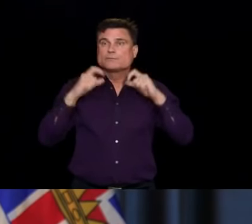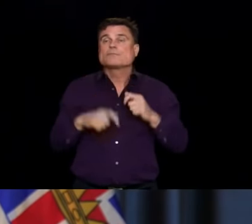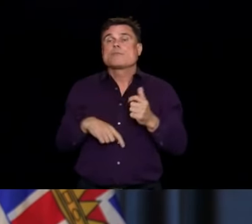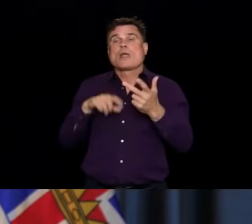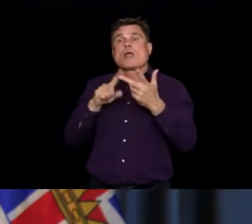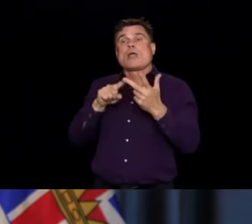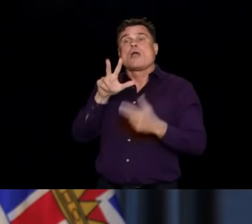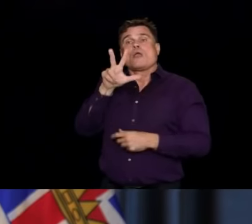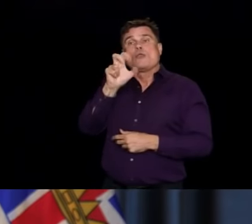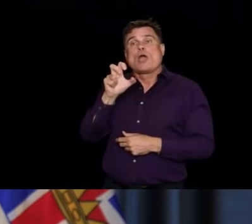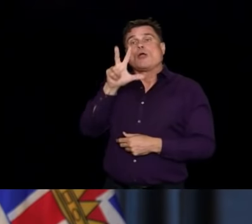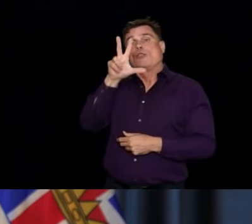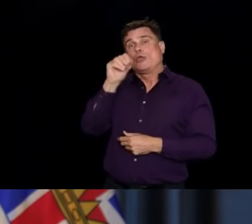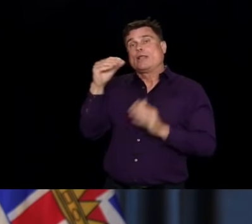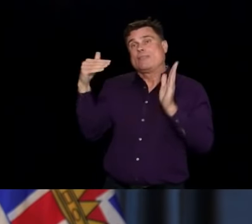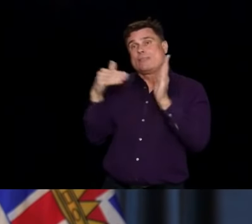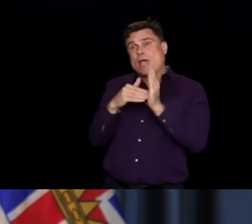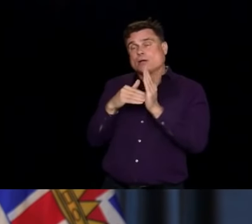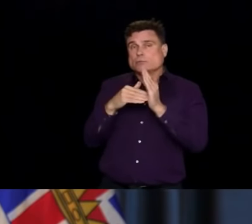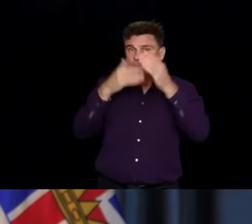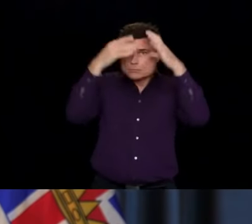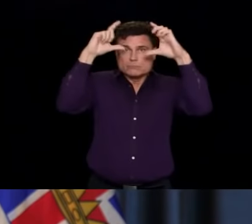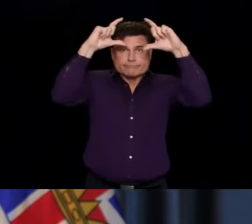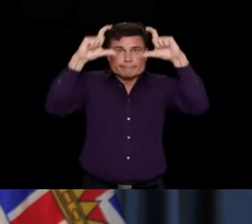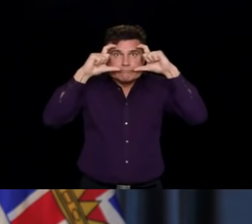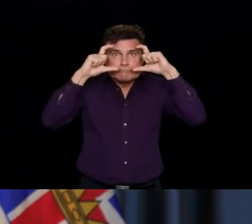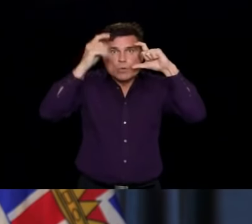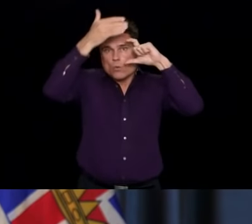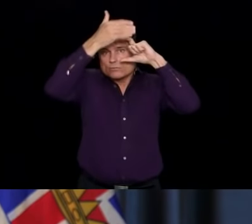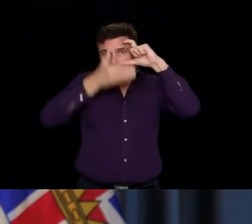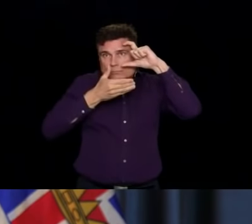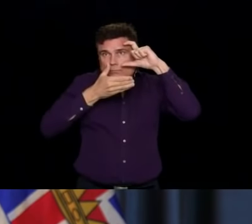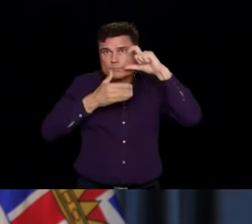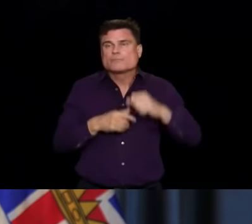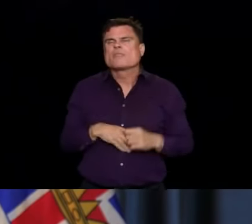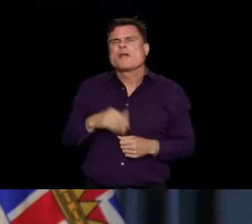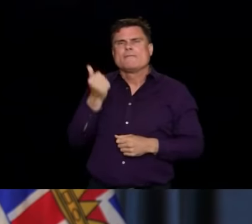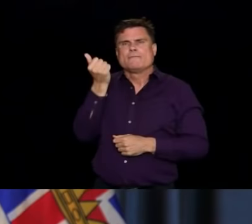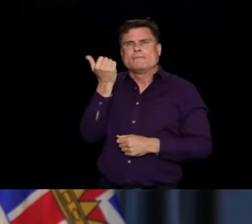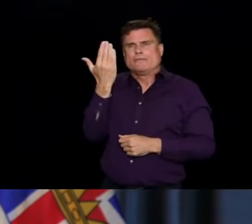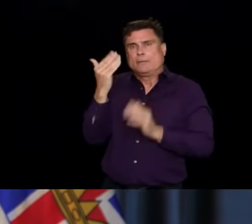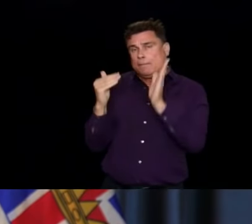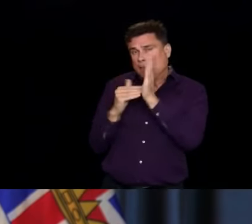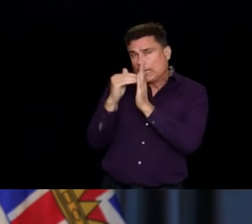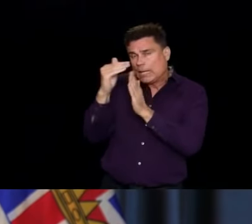2,301,000 pieces of eye protection, almost 50 million pairs of gloves, and over